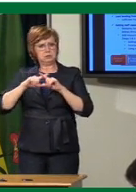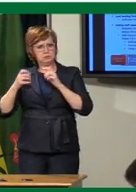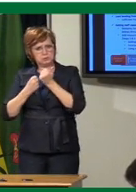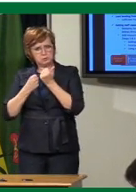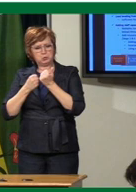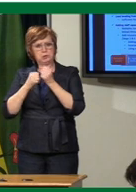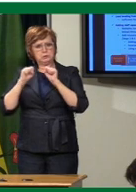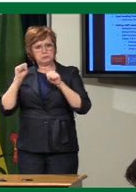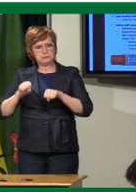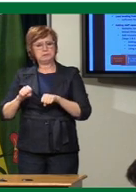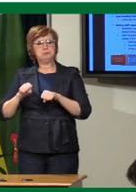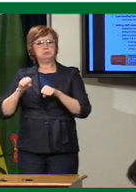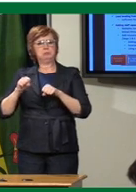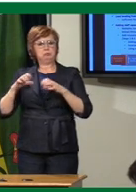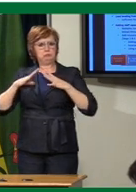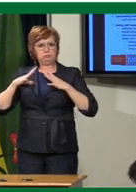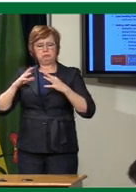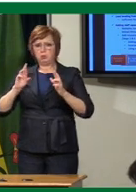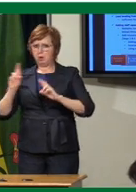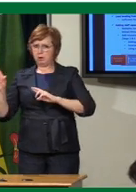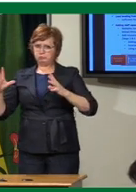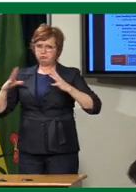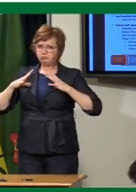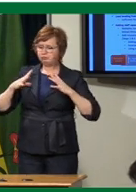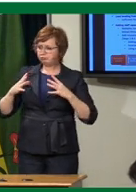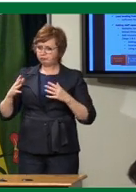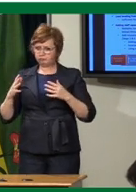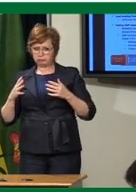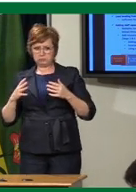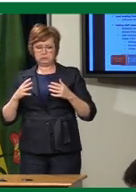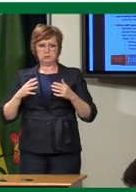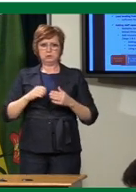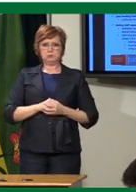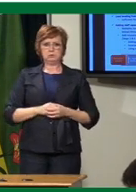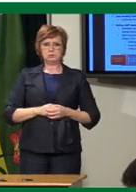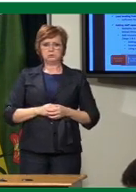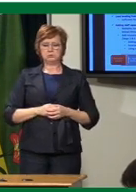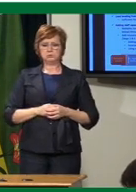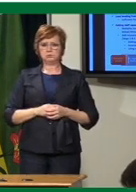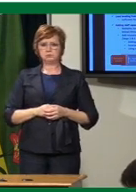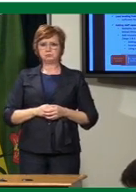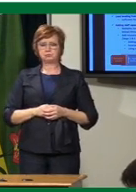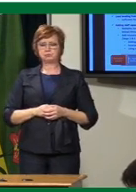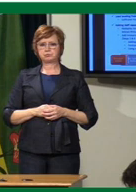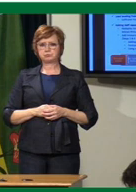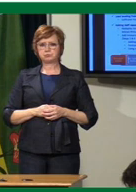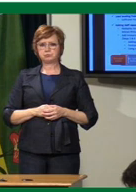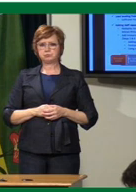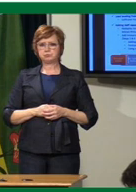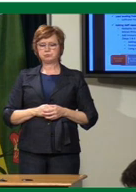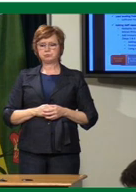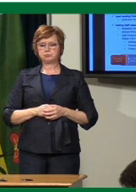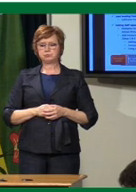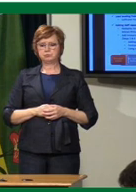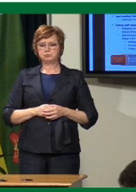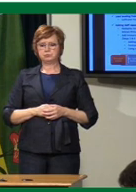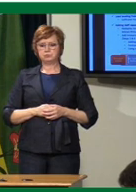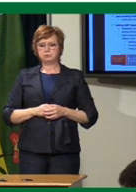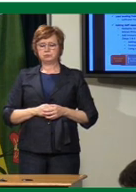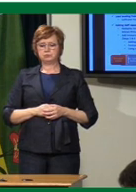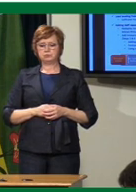and the significant increases in demands that we're experiencing. So, and just pointing to the key strategies that we